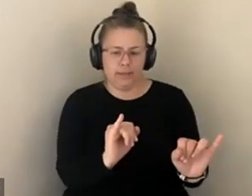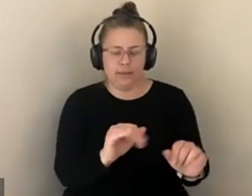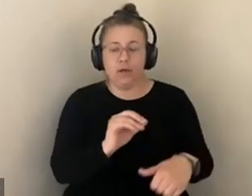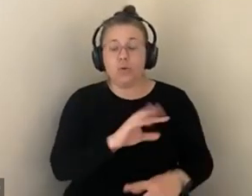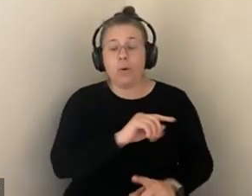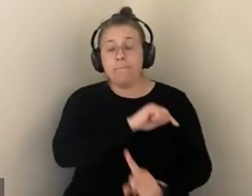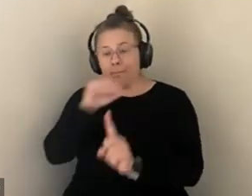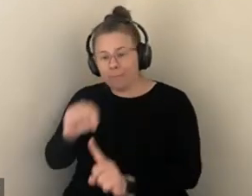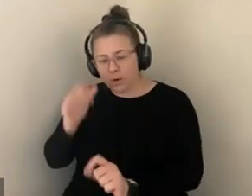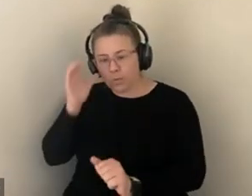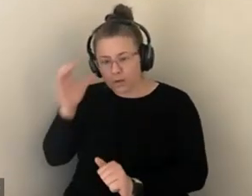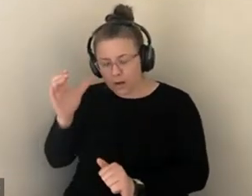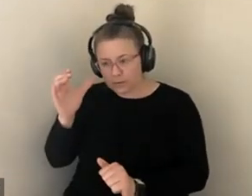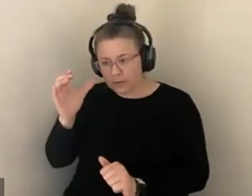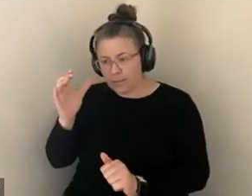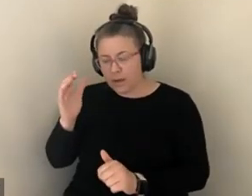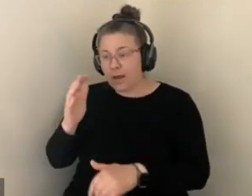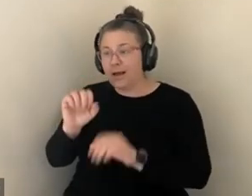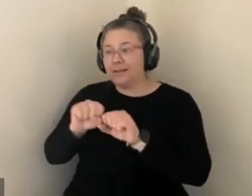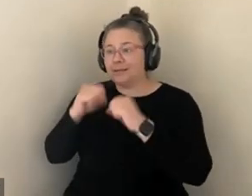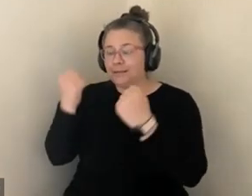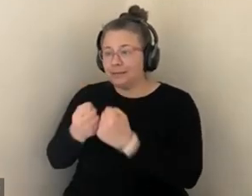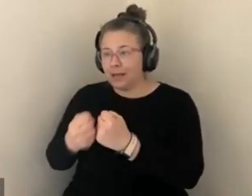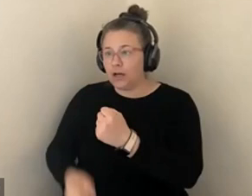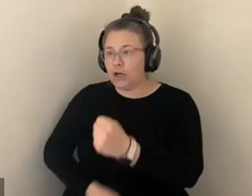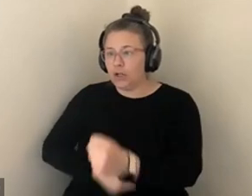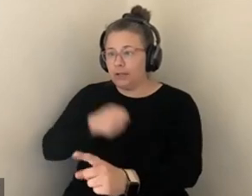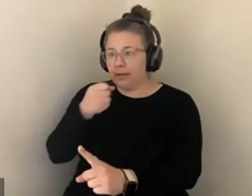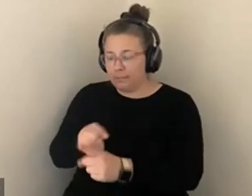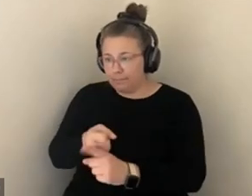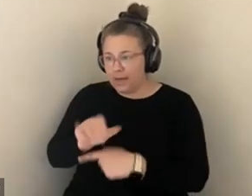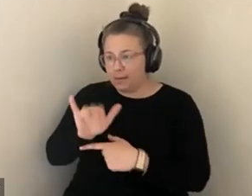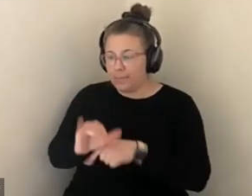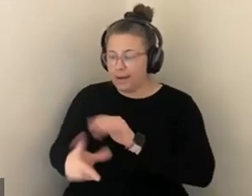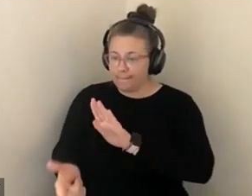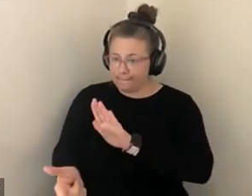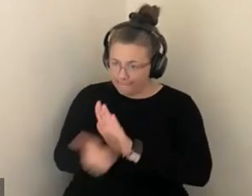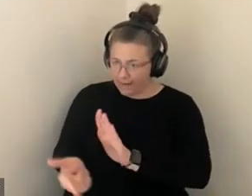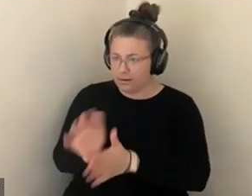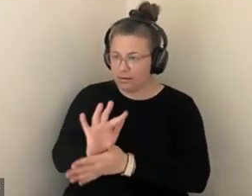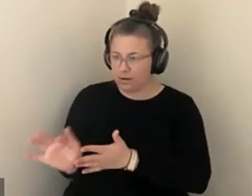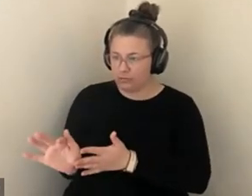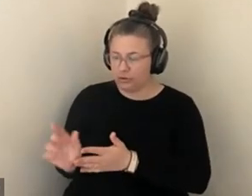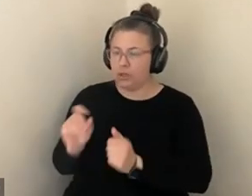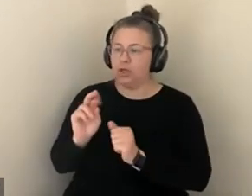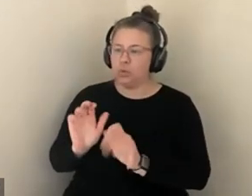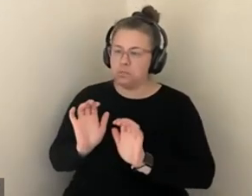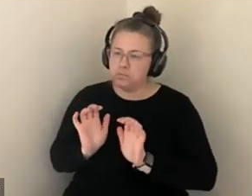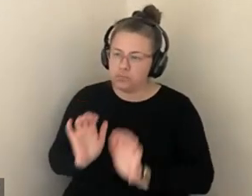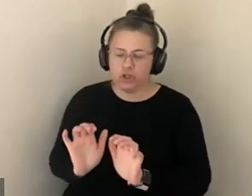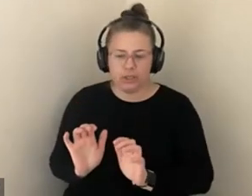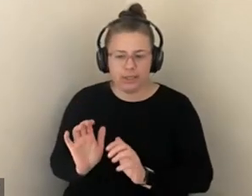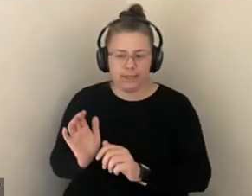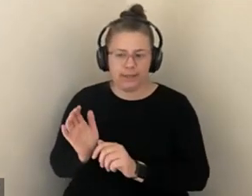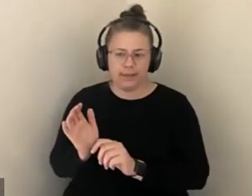banning options for individuals or by pushing individuals towards certain choices